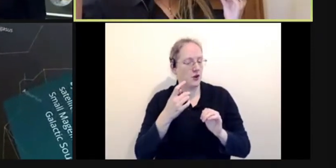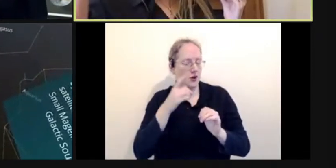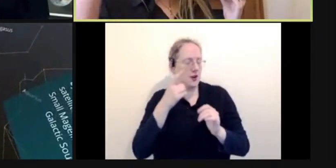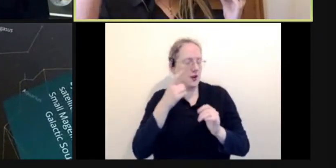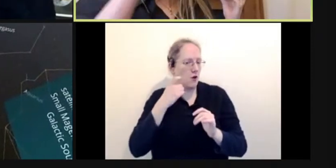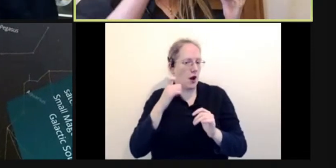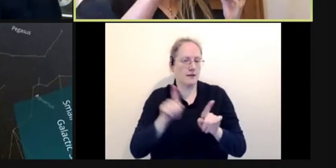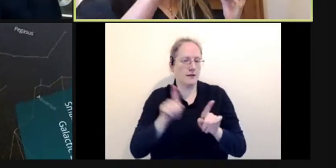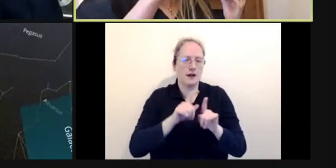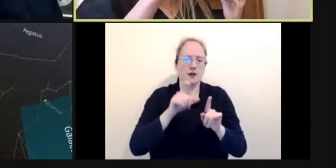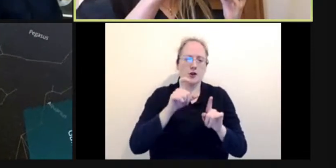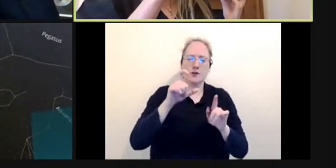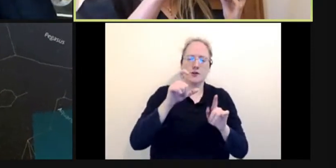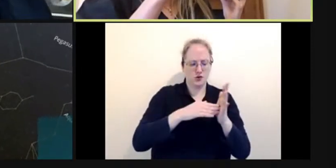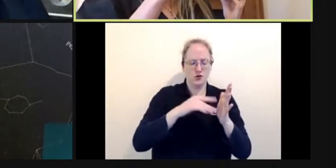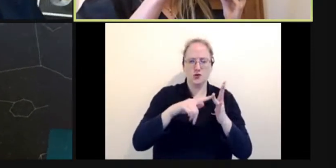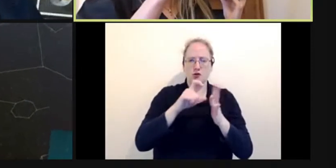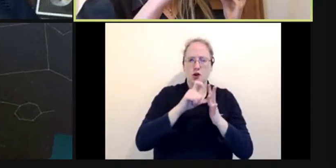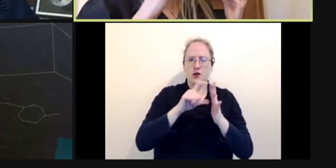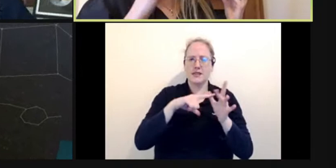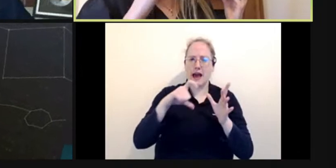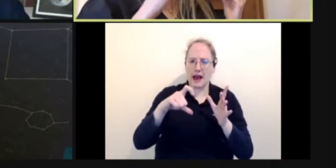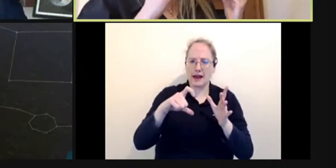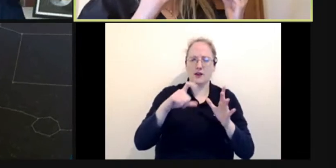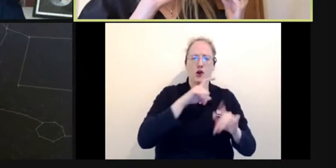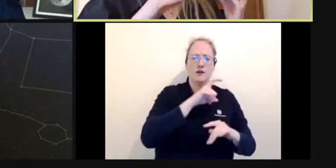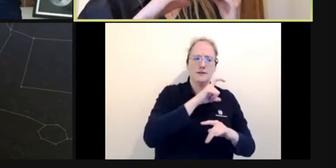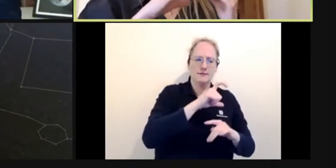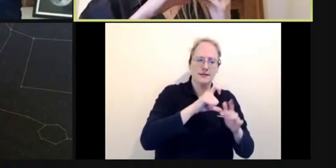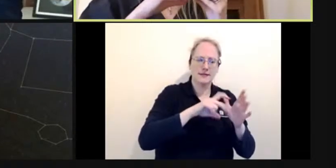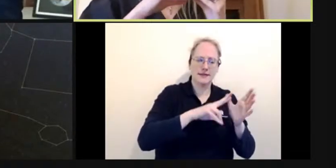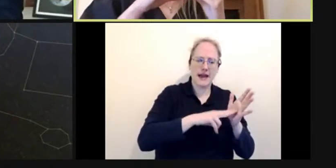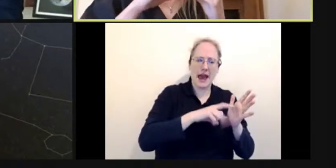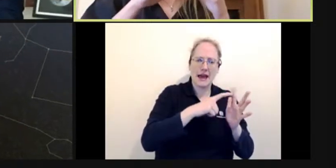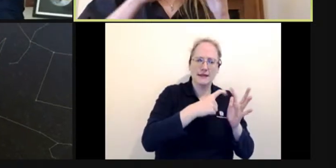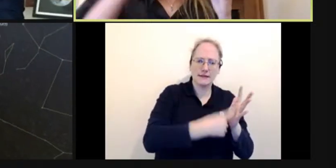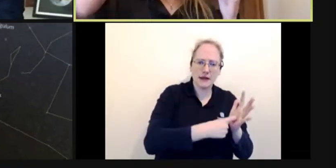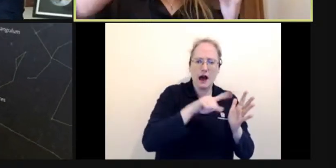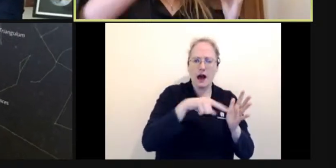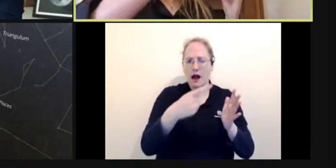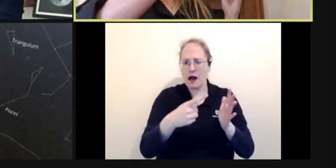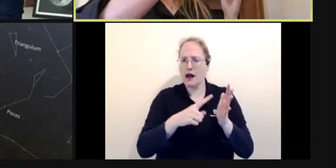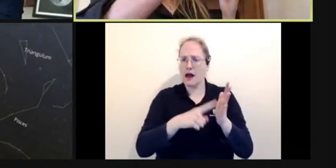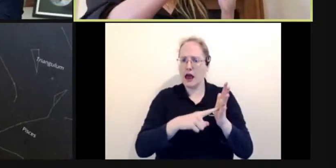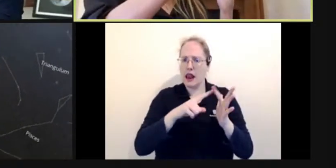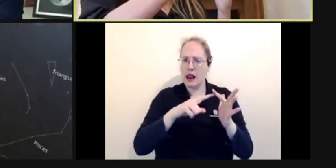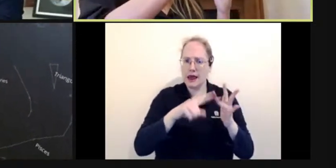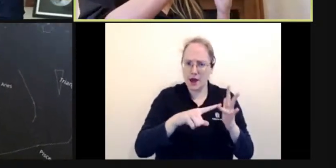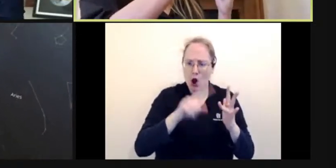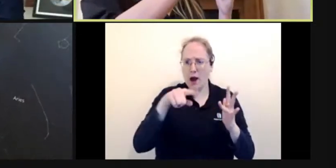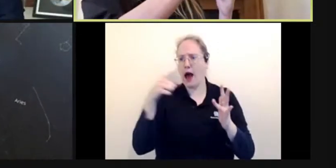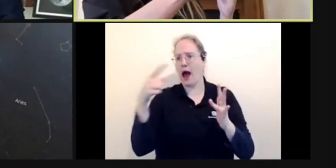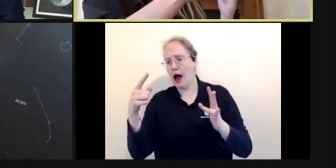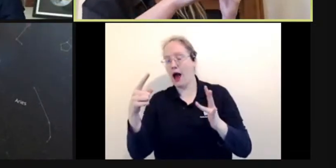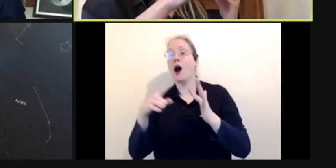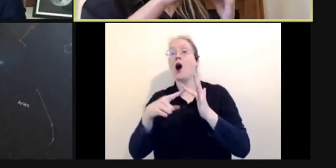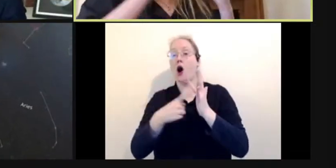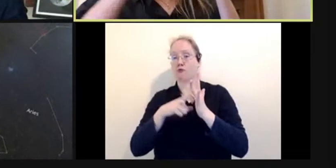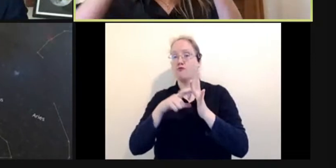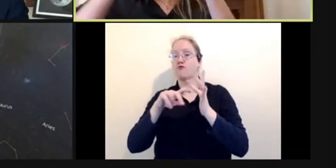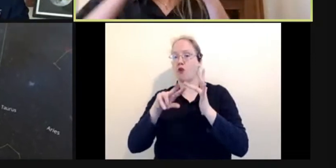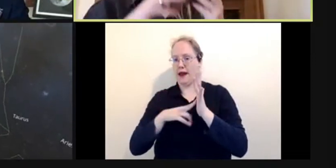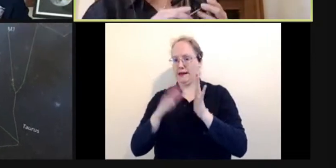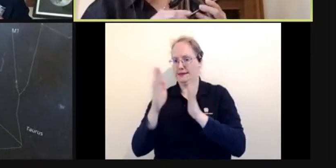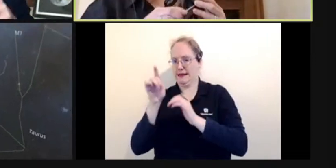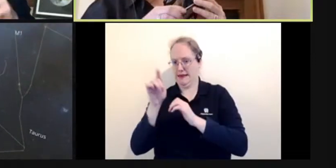Leo, kind of follow those down. If you can find Cancer, Orion should be near there. And it might be kind of more down towards your feet.